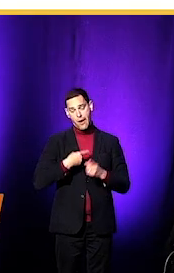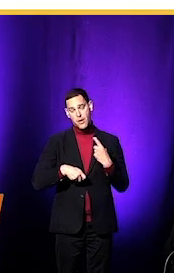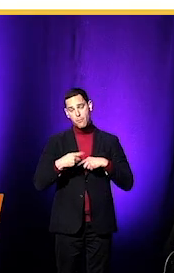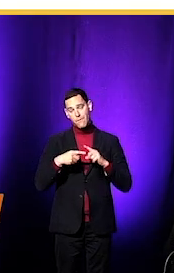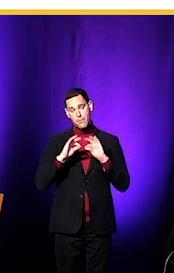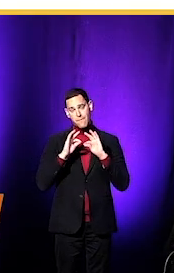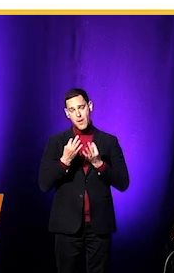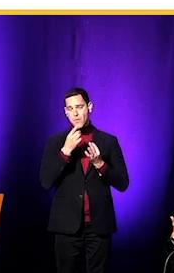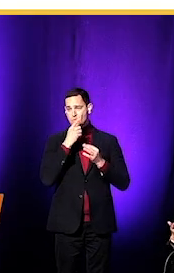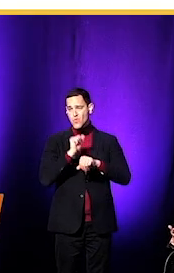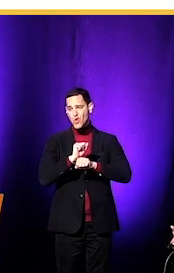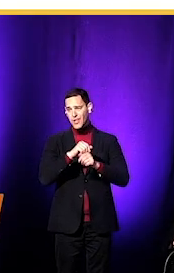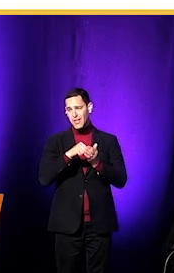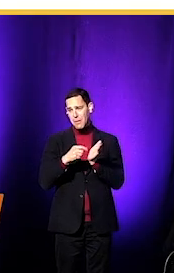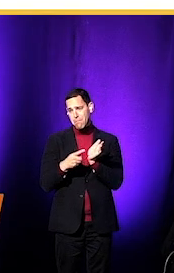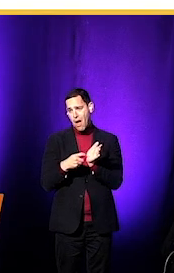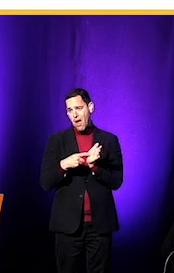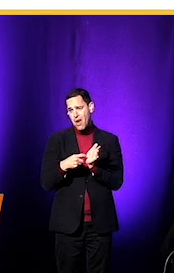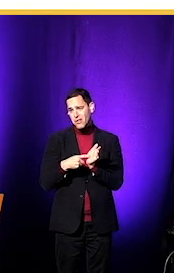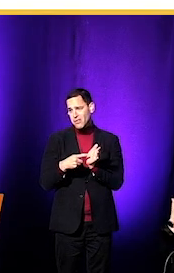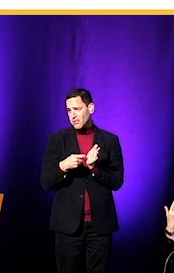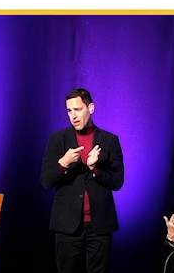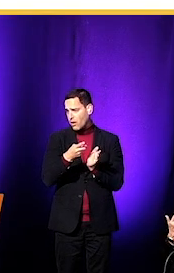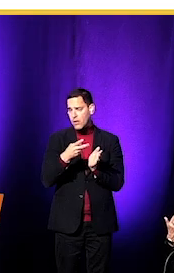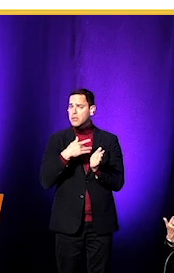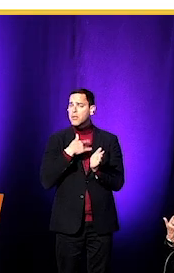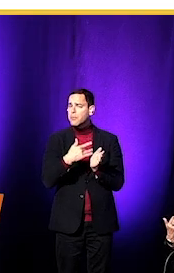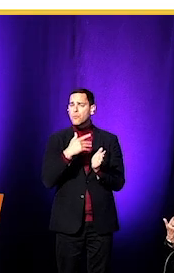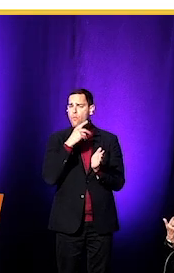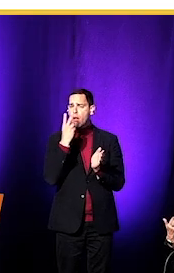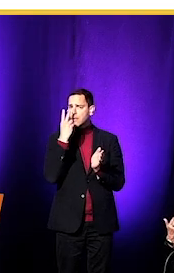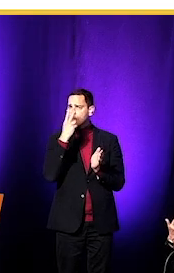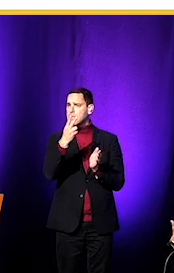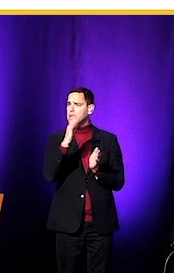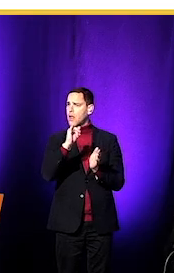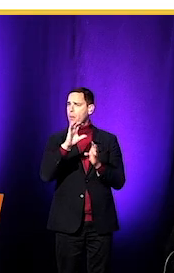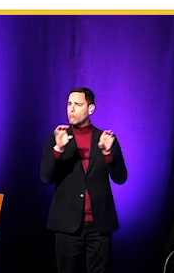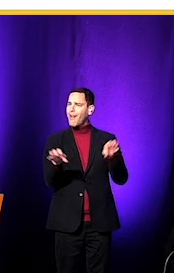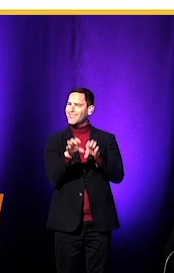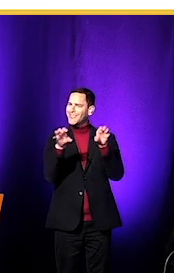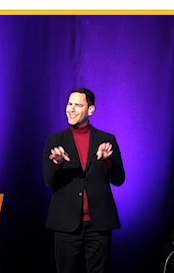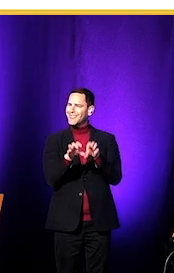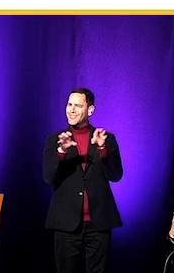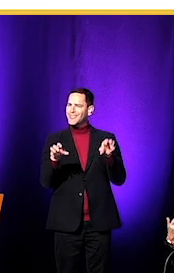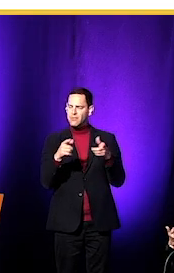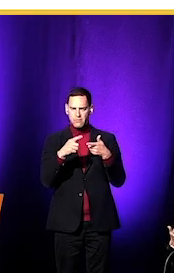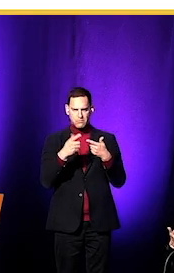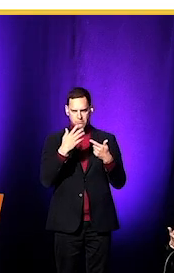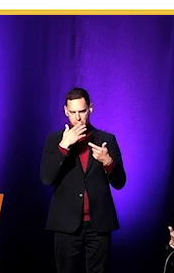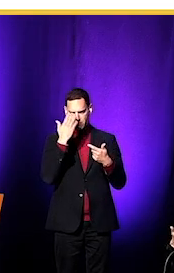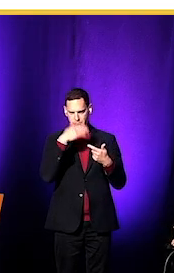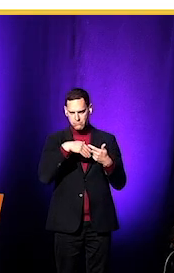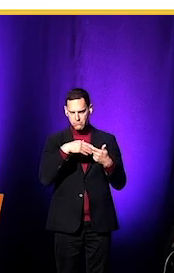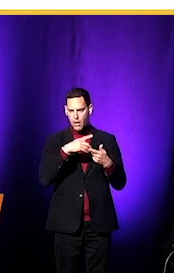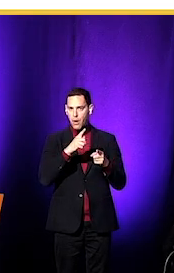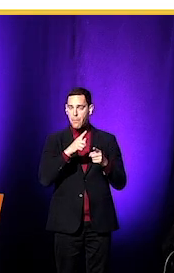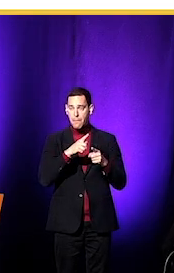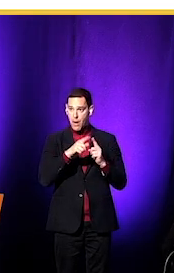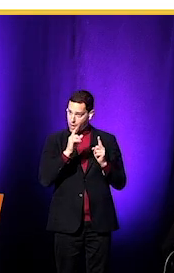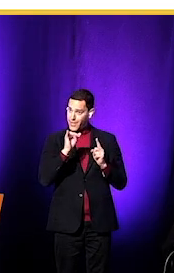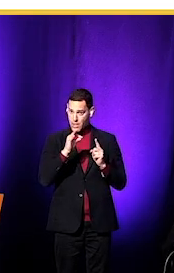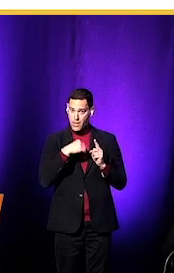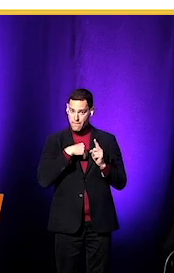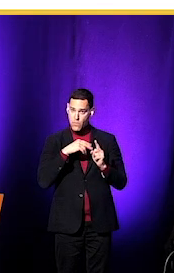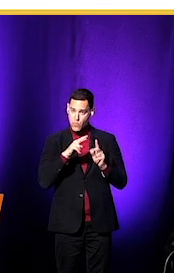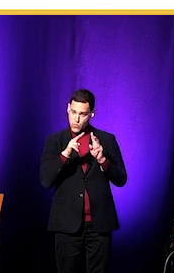than mundane if you didn't know. But if you were using a different historical lens, you'd see that my grandfather, who